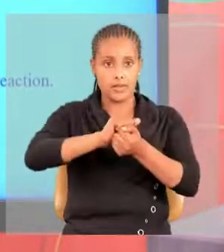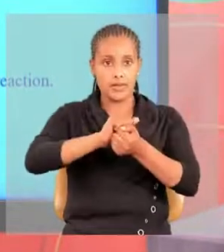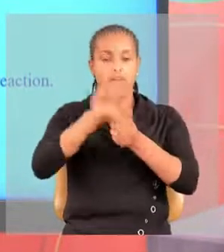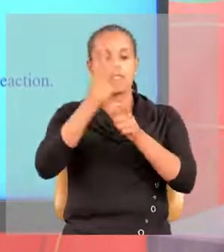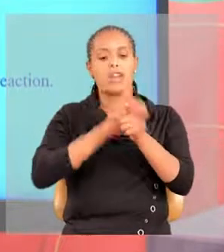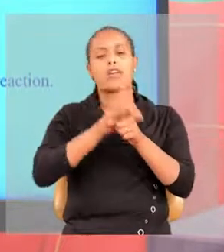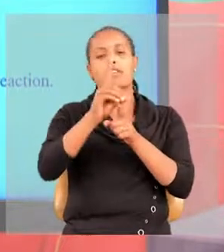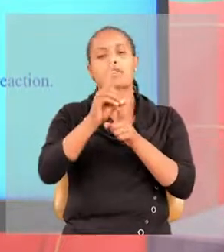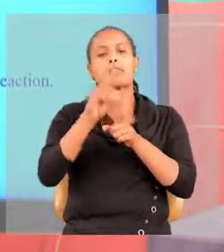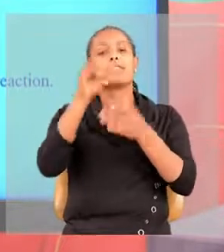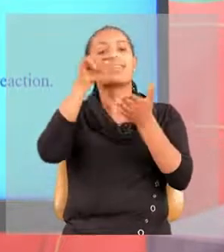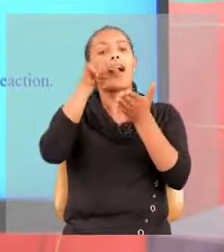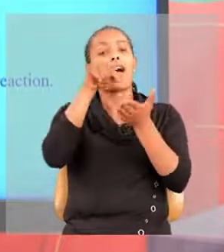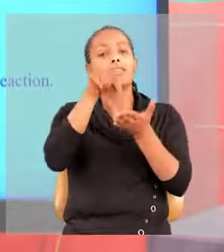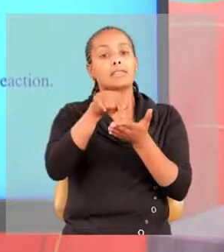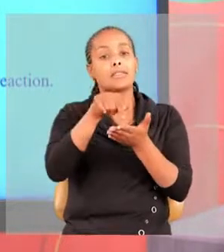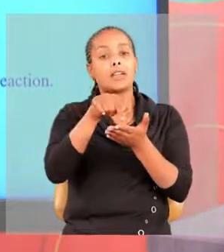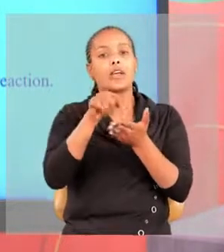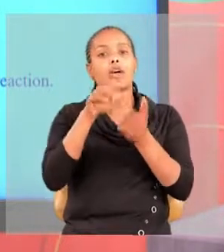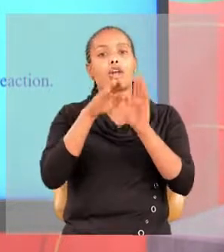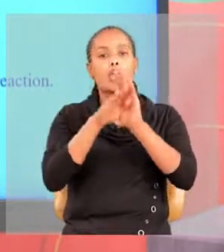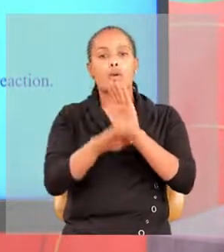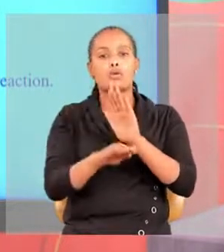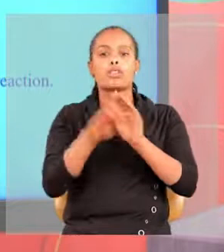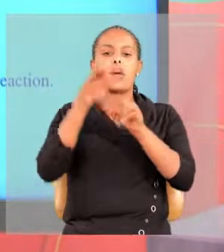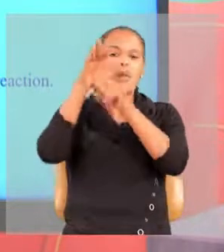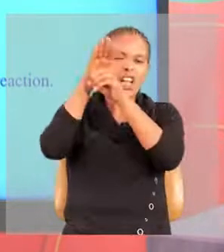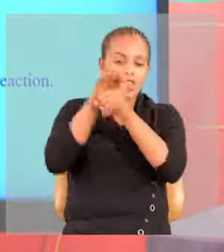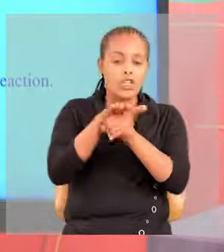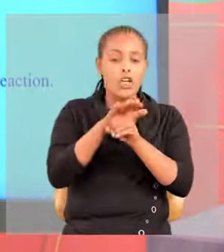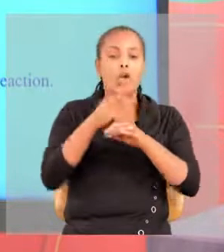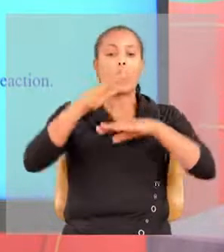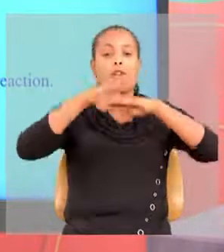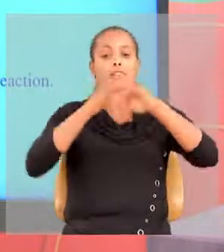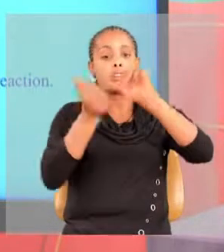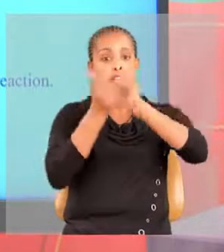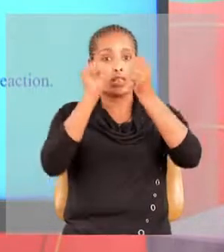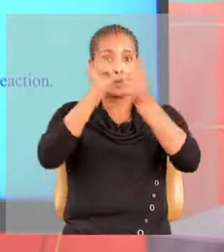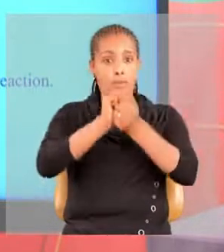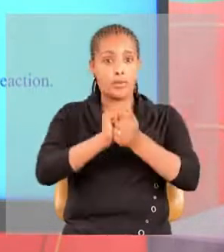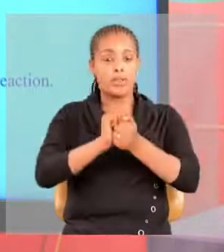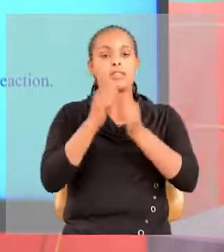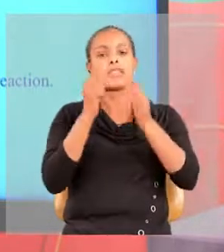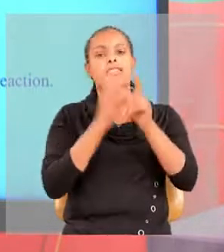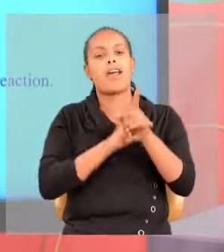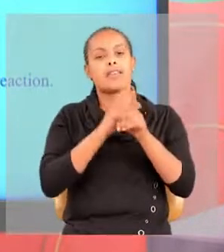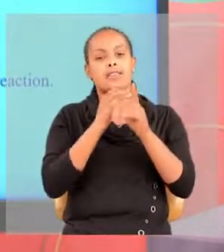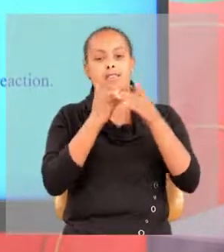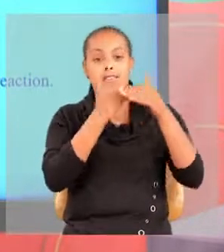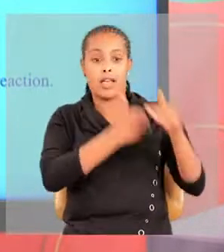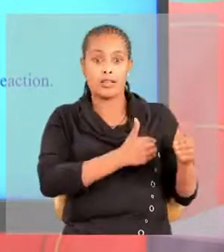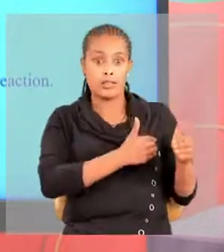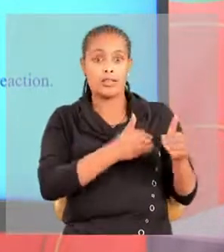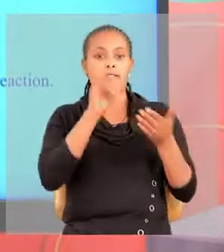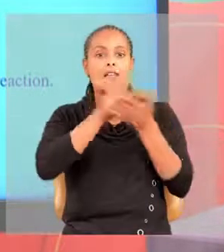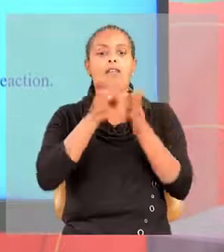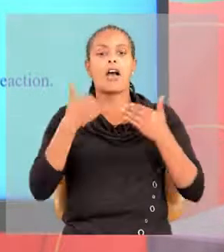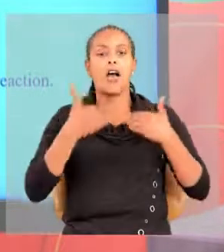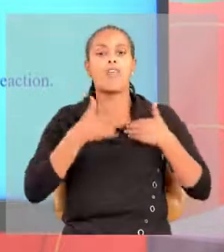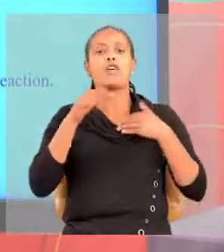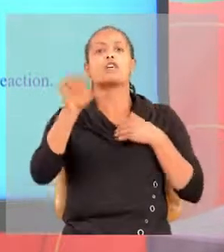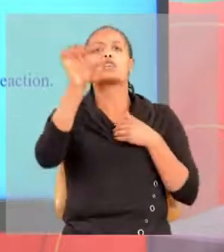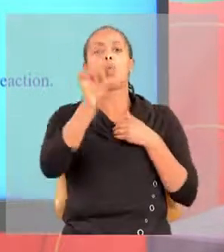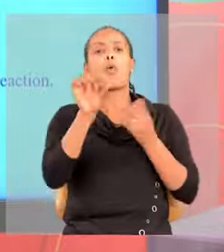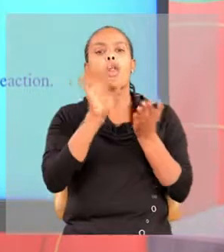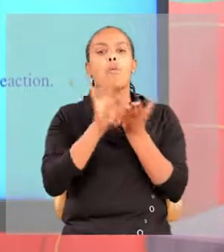the direction that reduce the pressure. Equilibrium shift in the side that have small